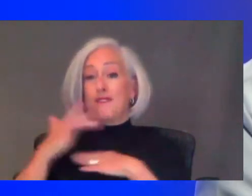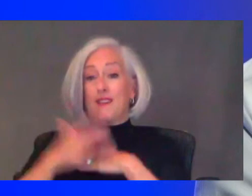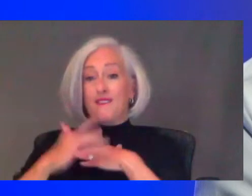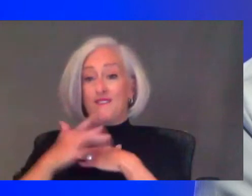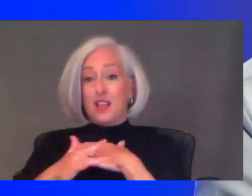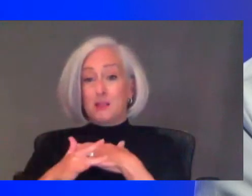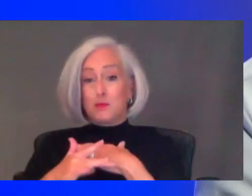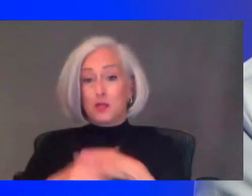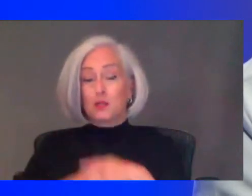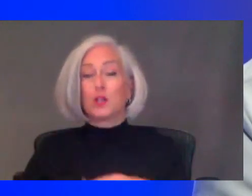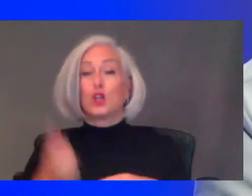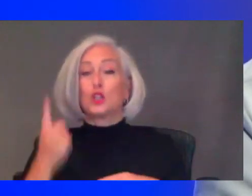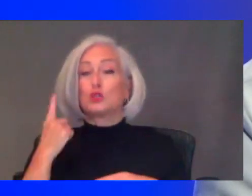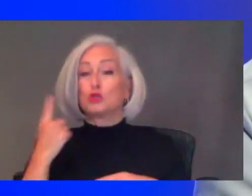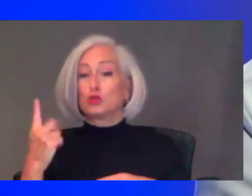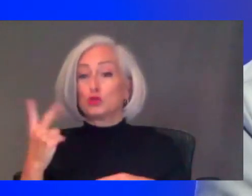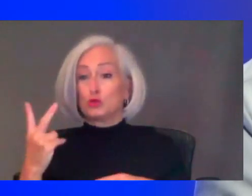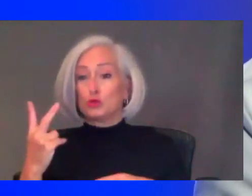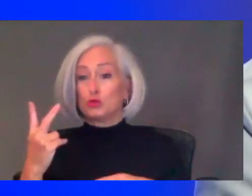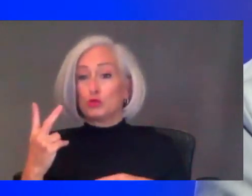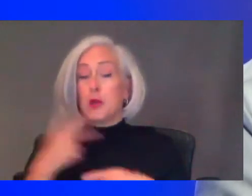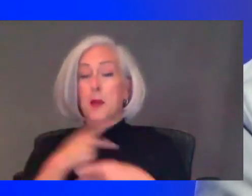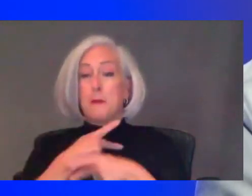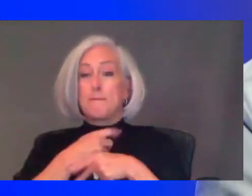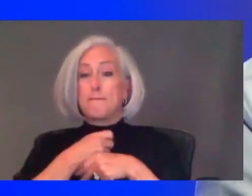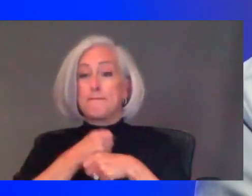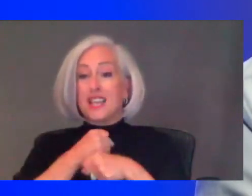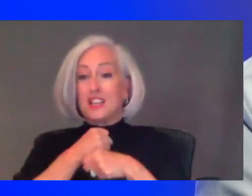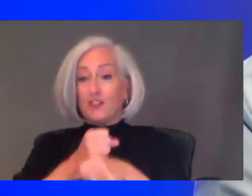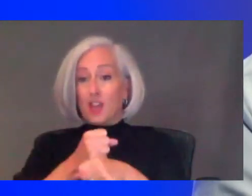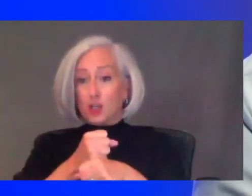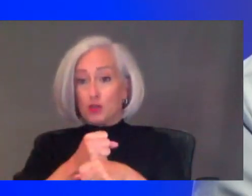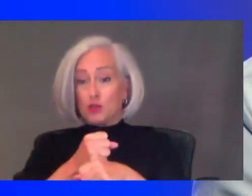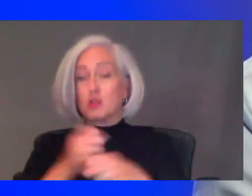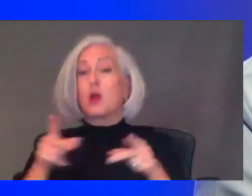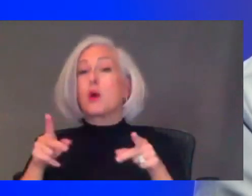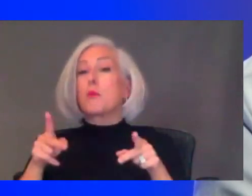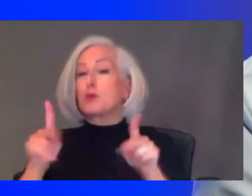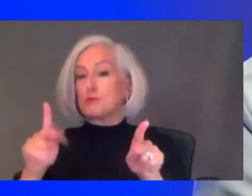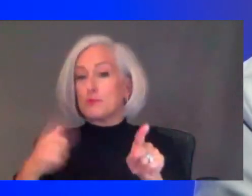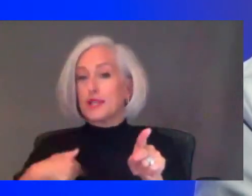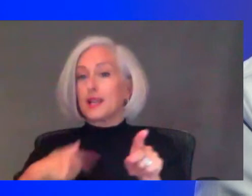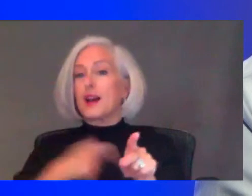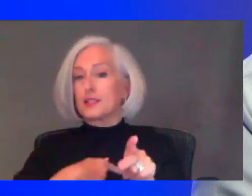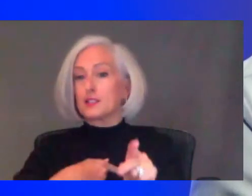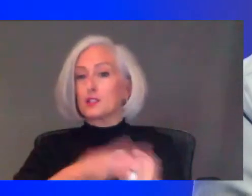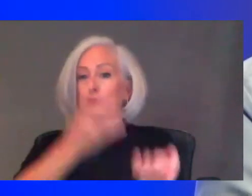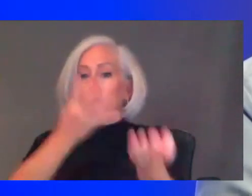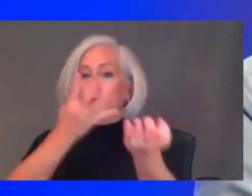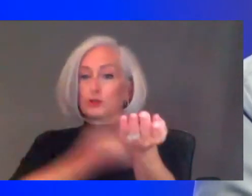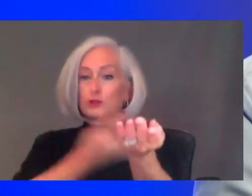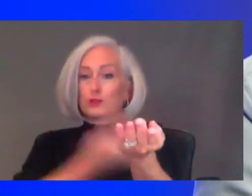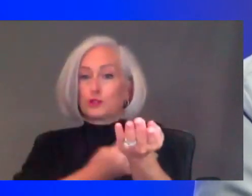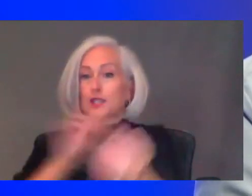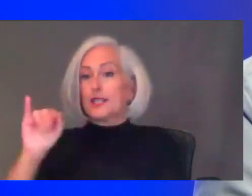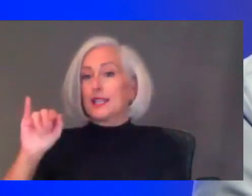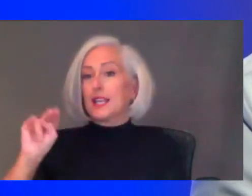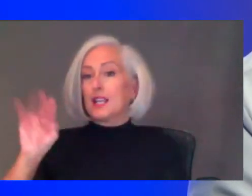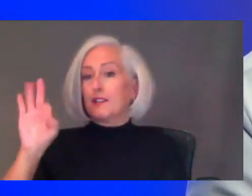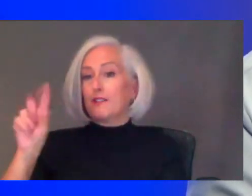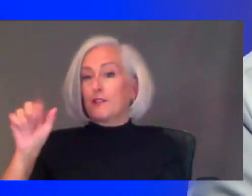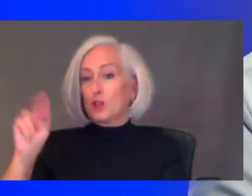what we understand now is that the severity infection is directly related to how much that virus